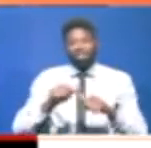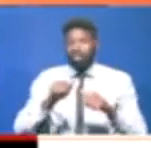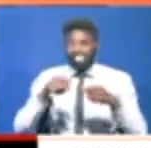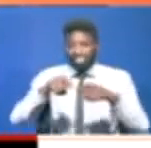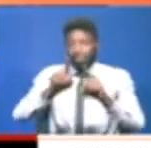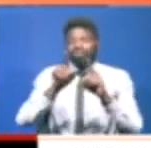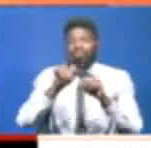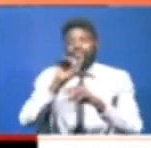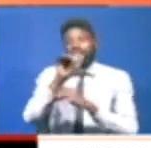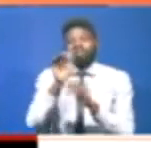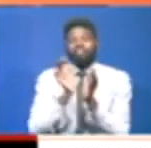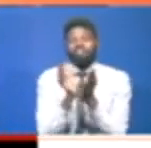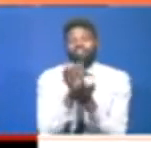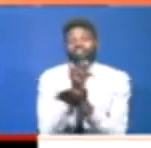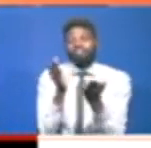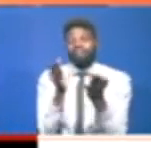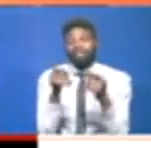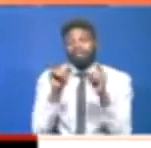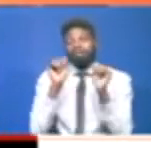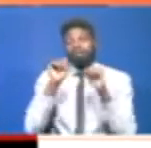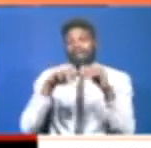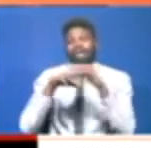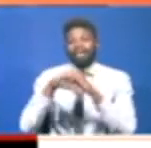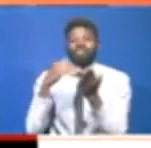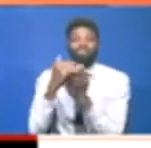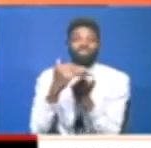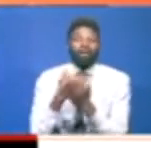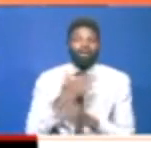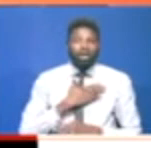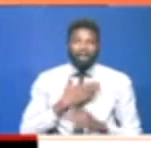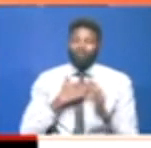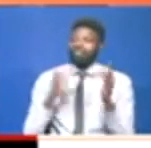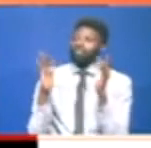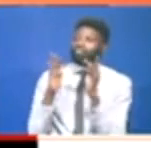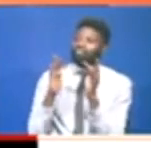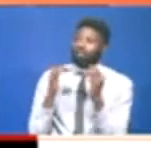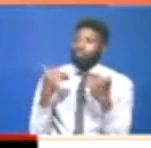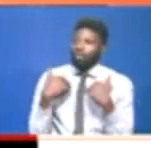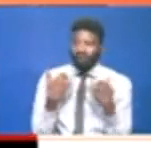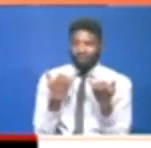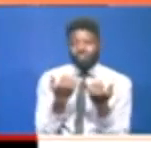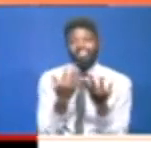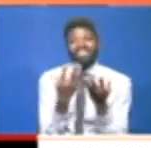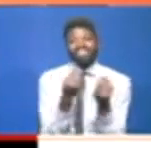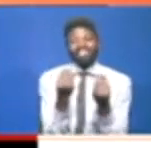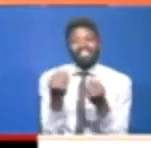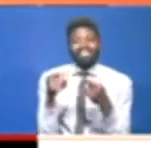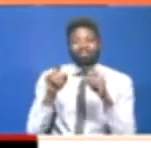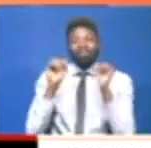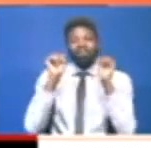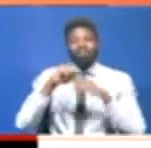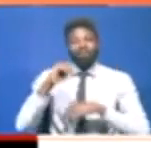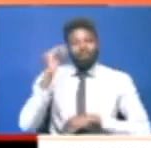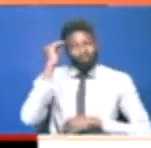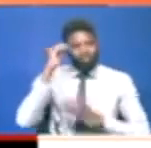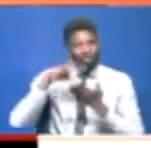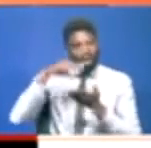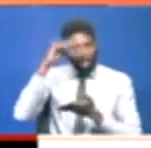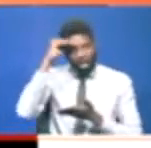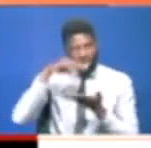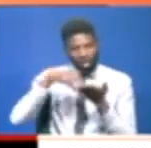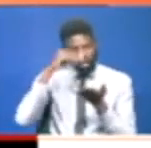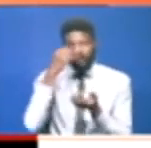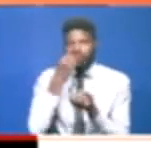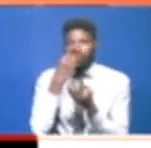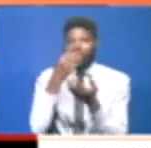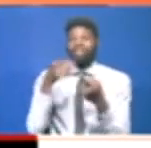upon the public that they can access our programs because the programs are online. It's now easy for you to gain that kind of knowledge and that kind of information so that you